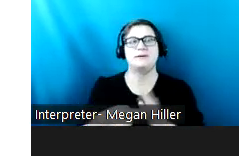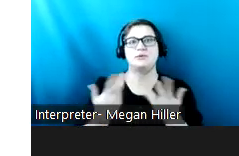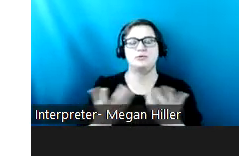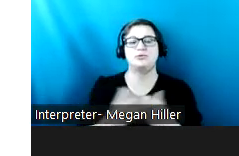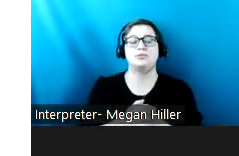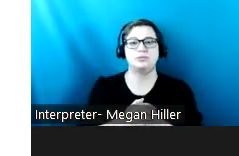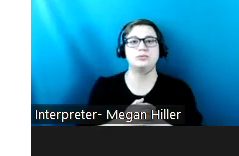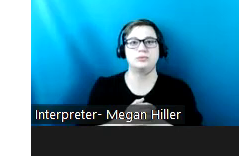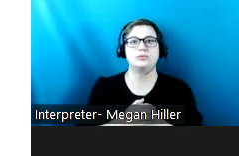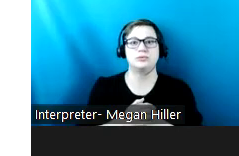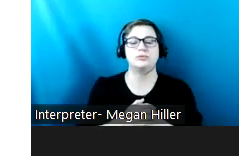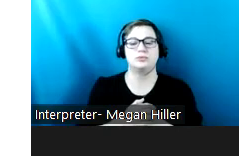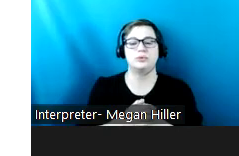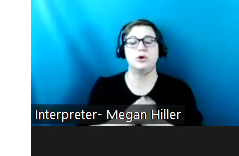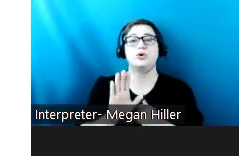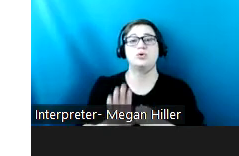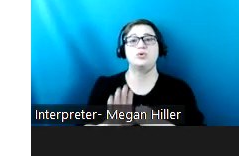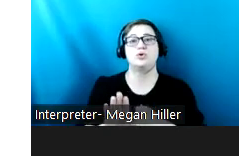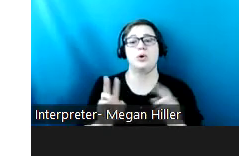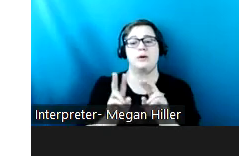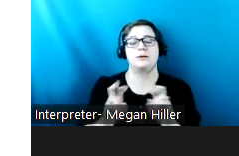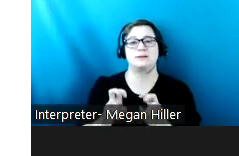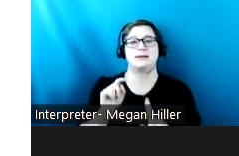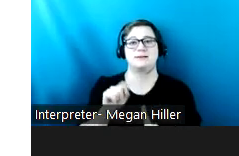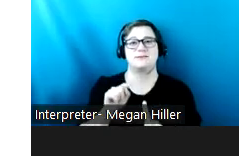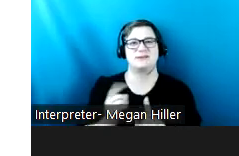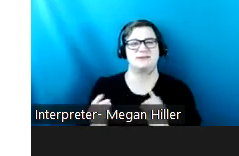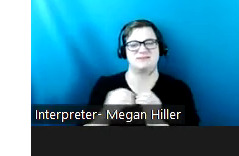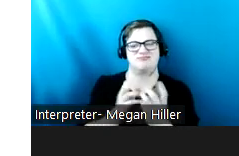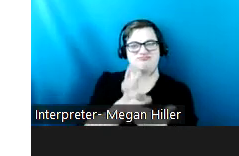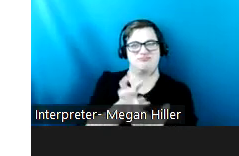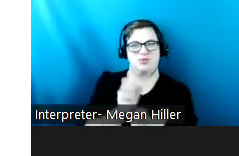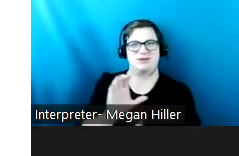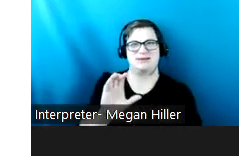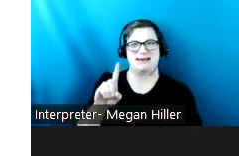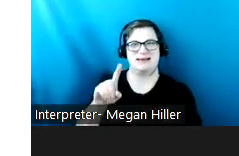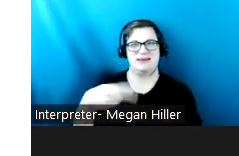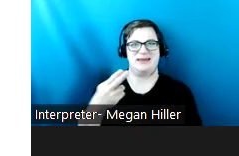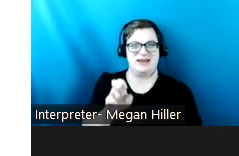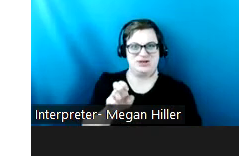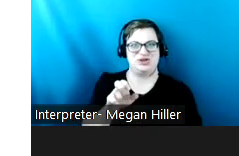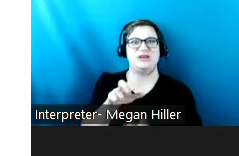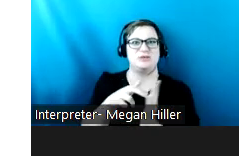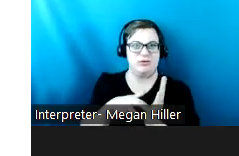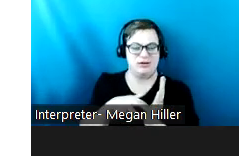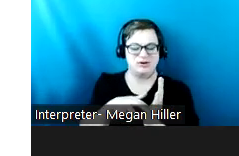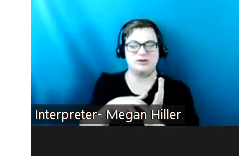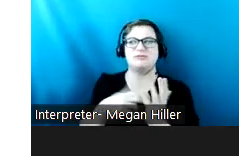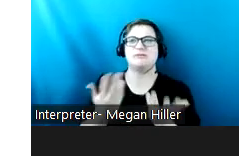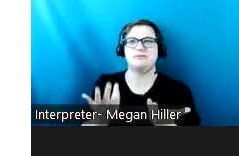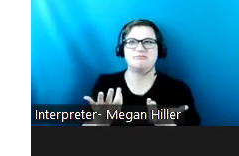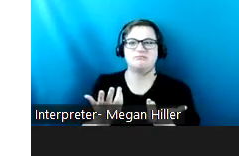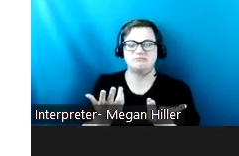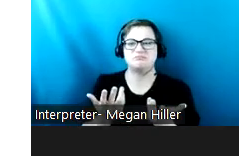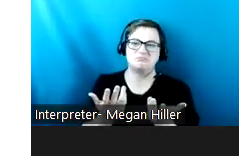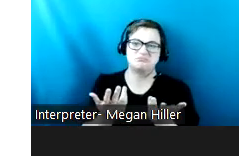coming over and your assessment is more in line with CDPHE's regulations, and that's